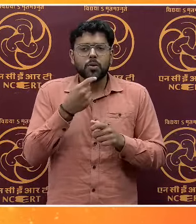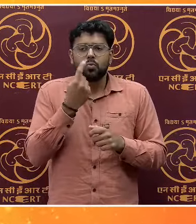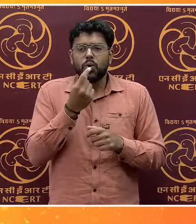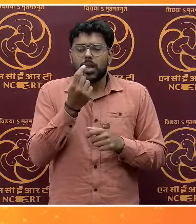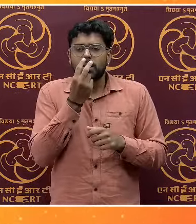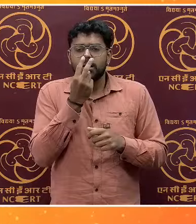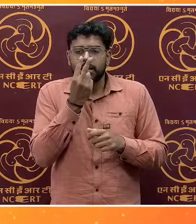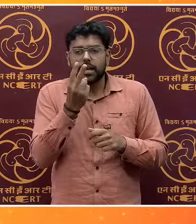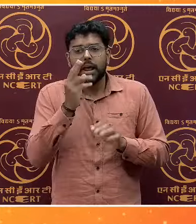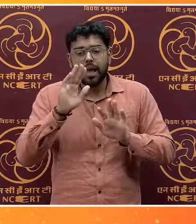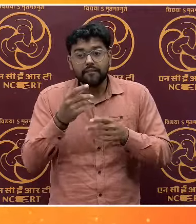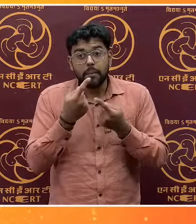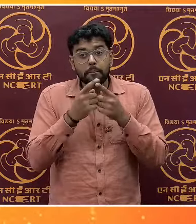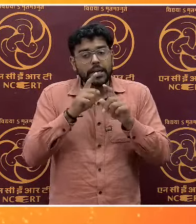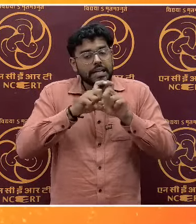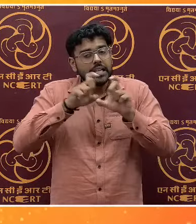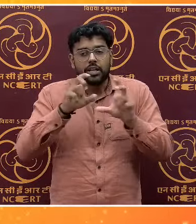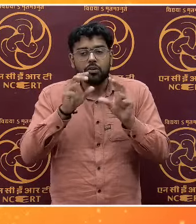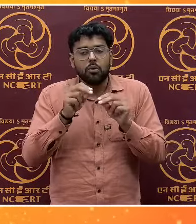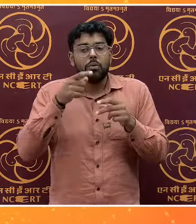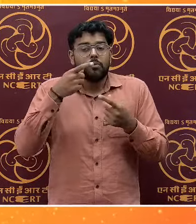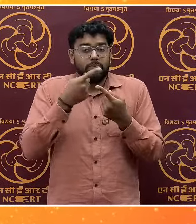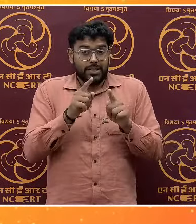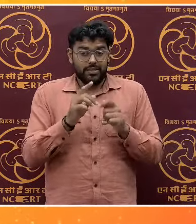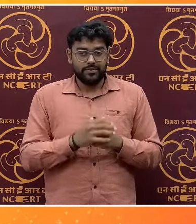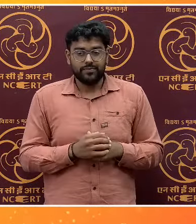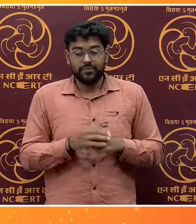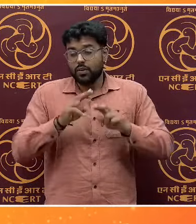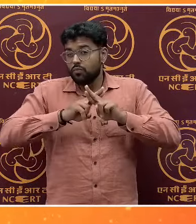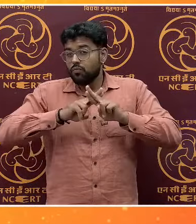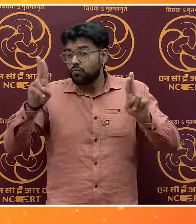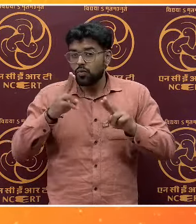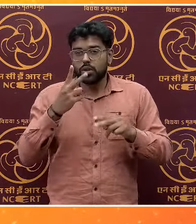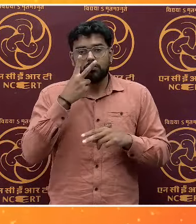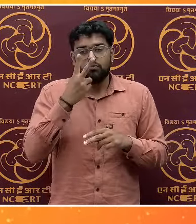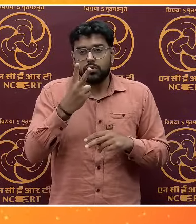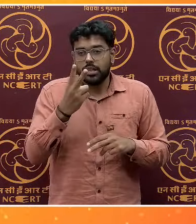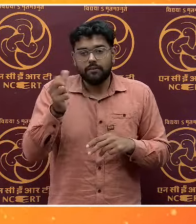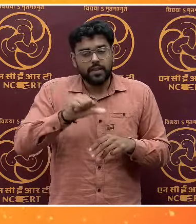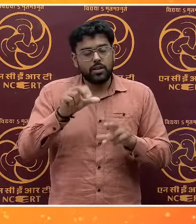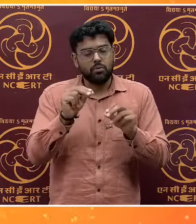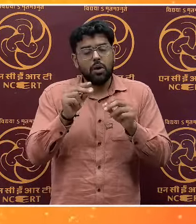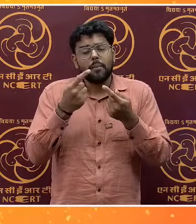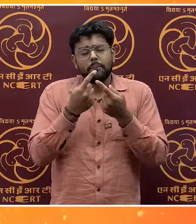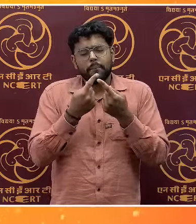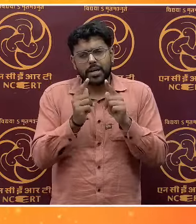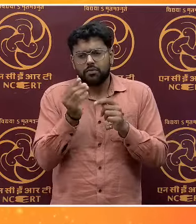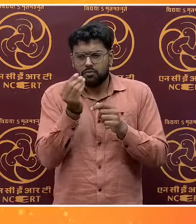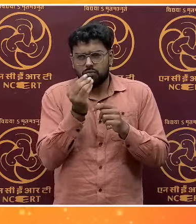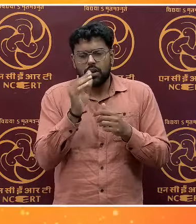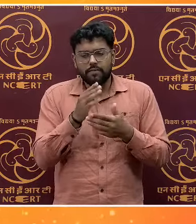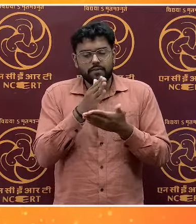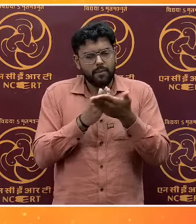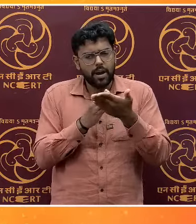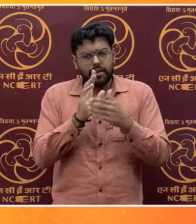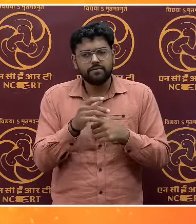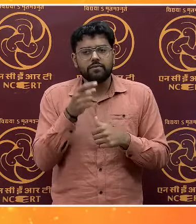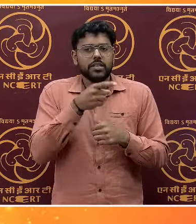will help. that's right. Sometimes it's not recognized that you are totally visually impaired, but this helps. This And helps. also,